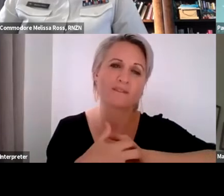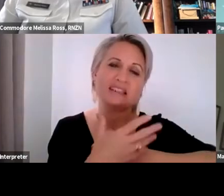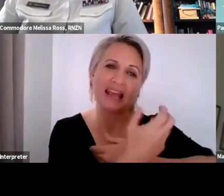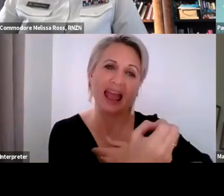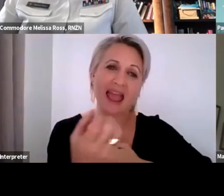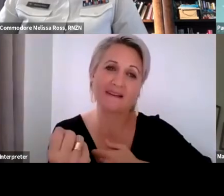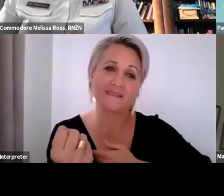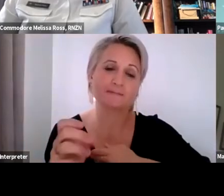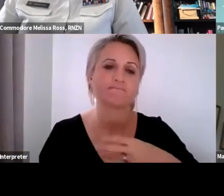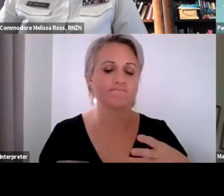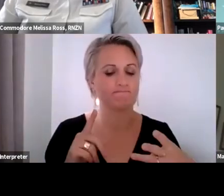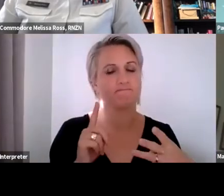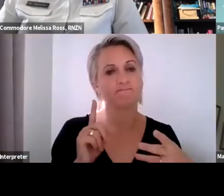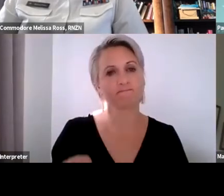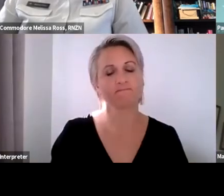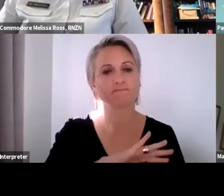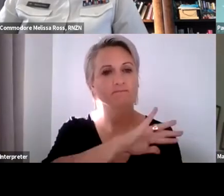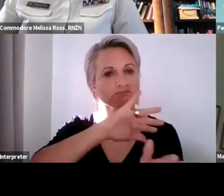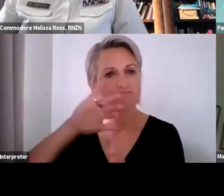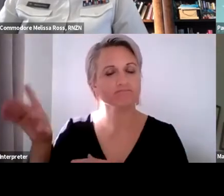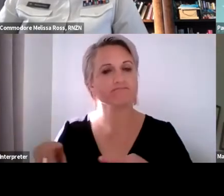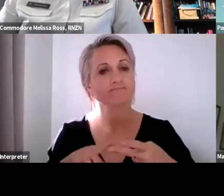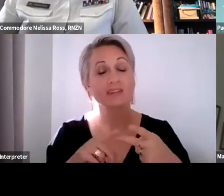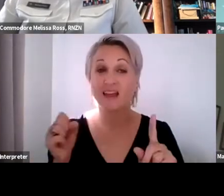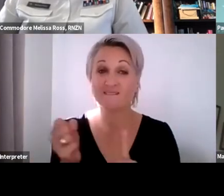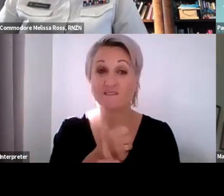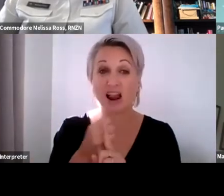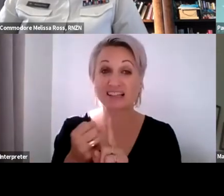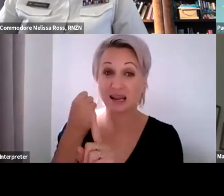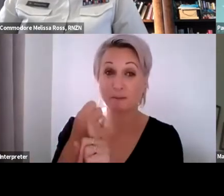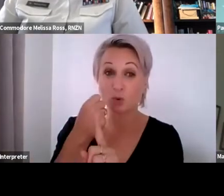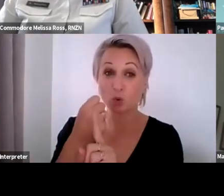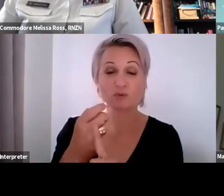and abuse. As I said today, I've been quite public